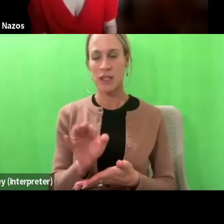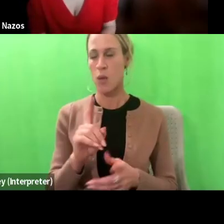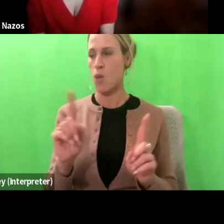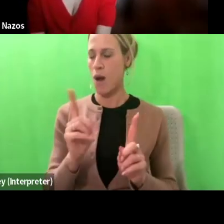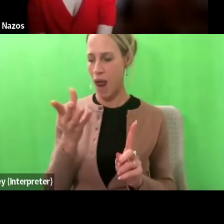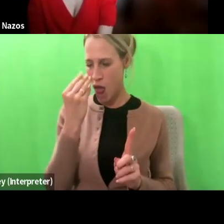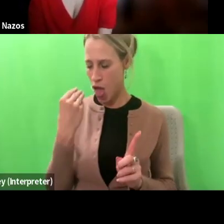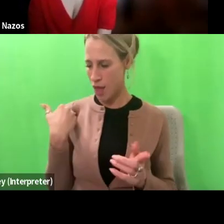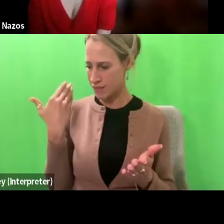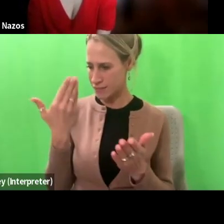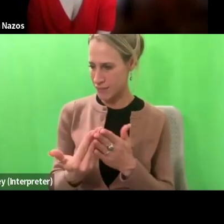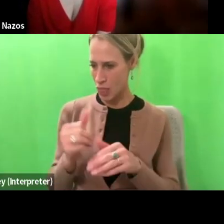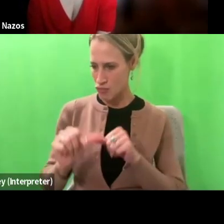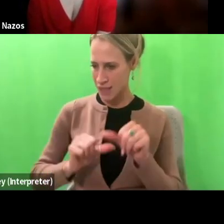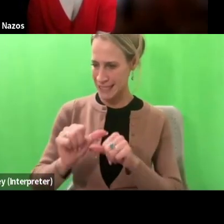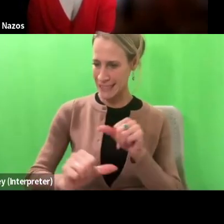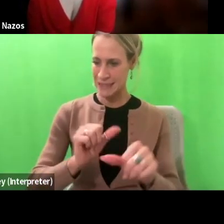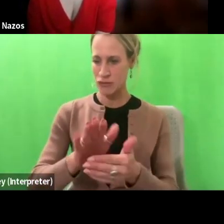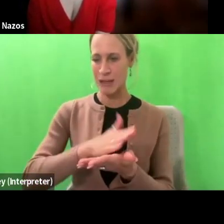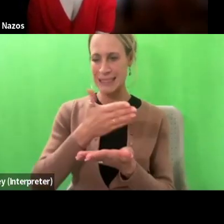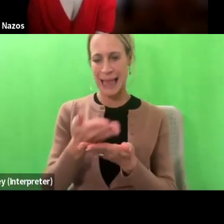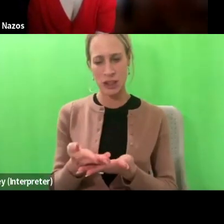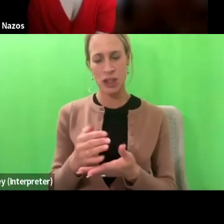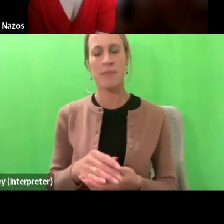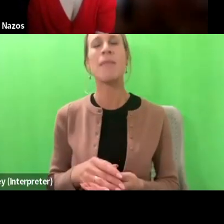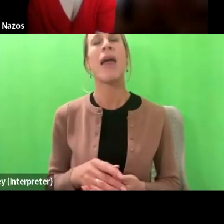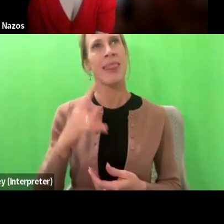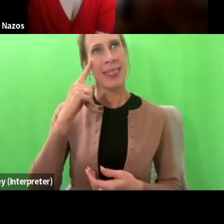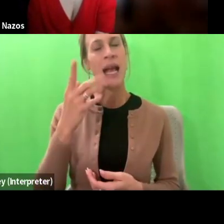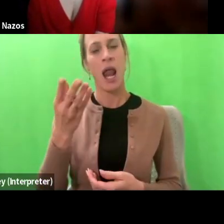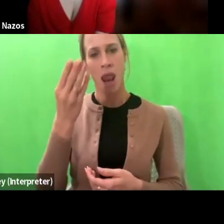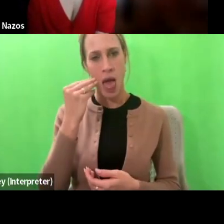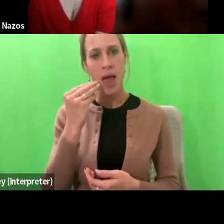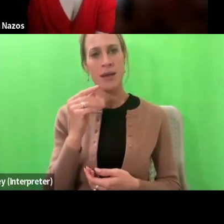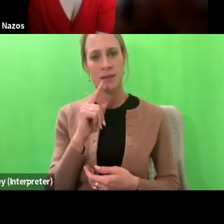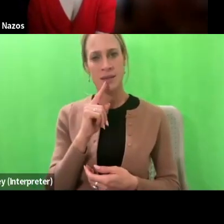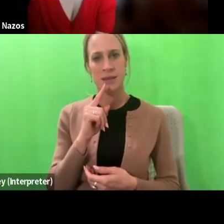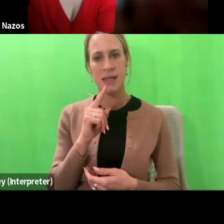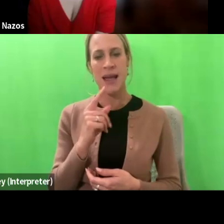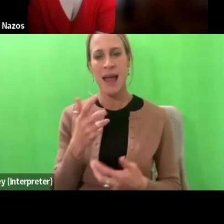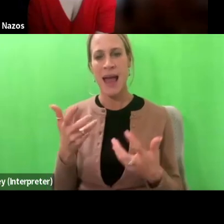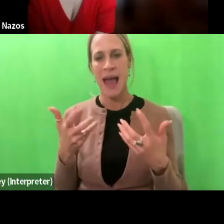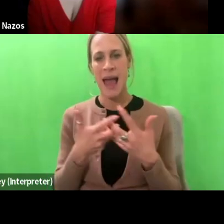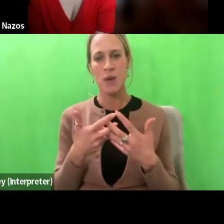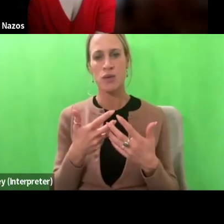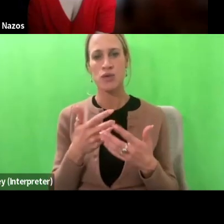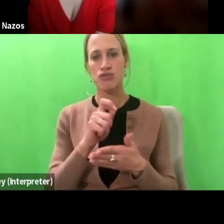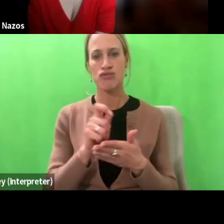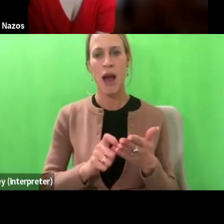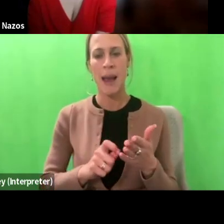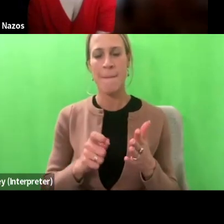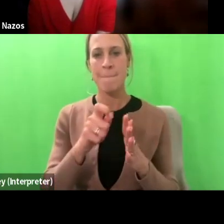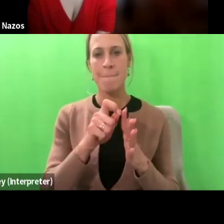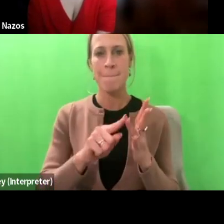process? Something that I learned directly was how to write prose poems. Initially, I was very kind